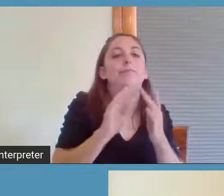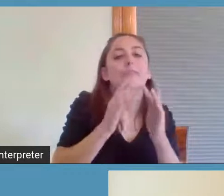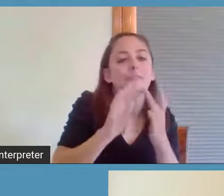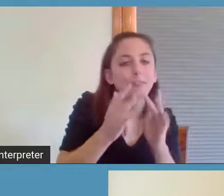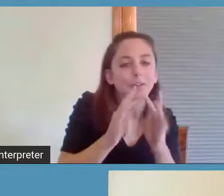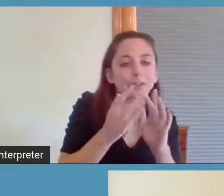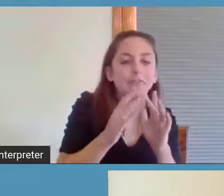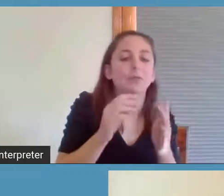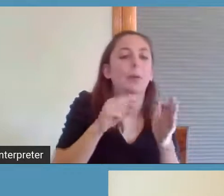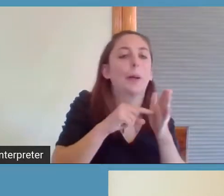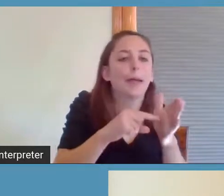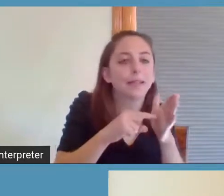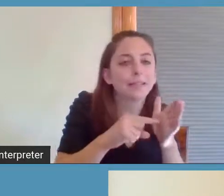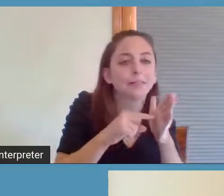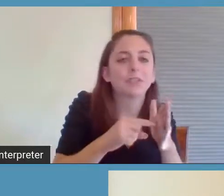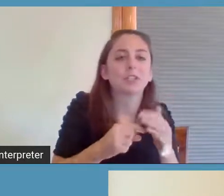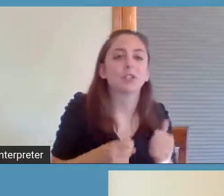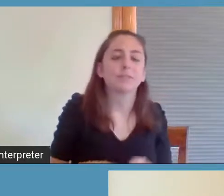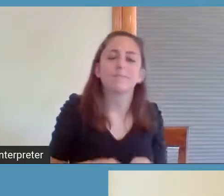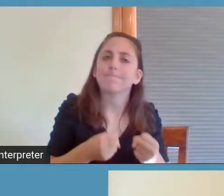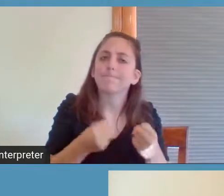things that had to be done behind the scenes.